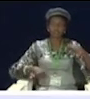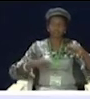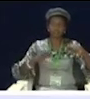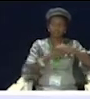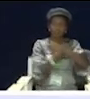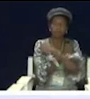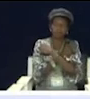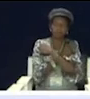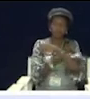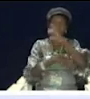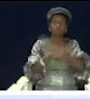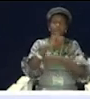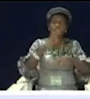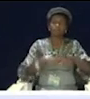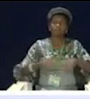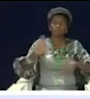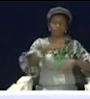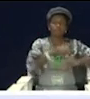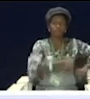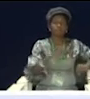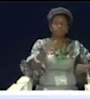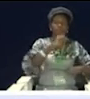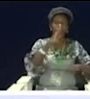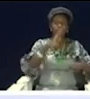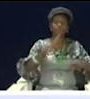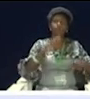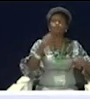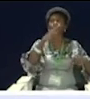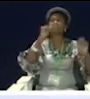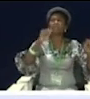If God is on your side, who can be against you?